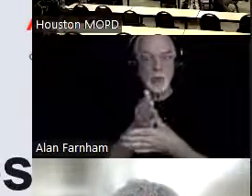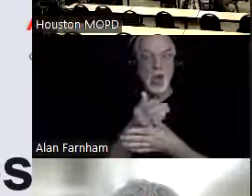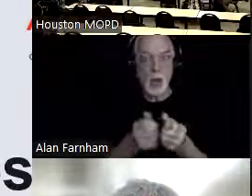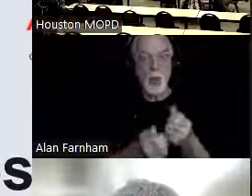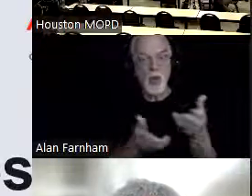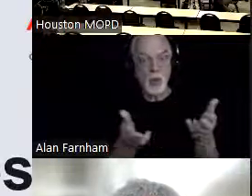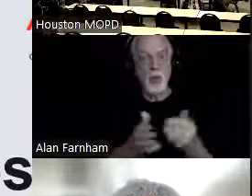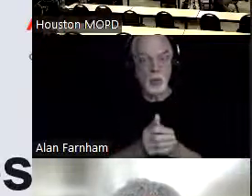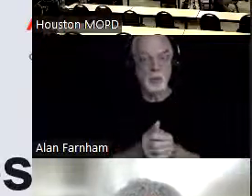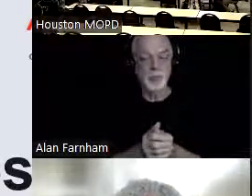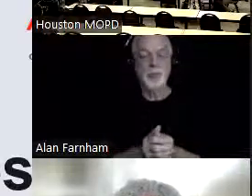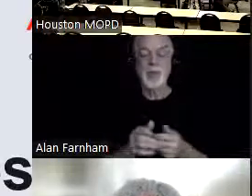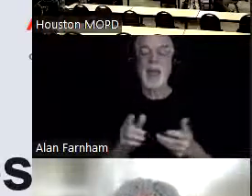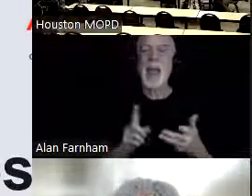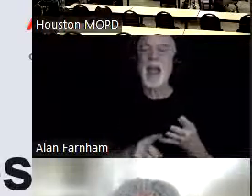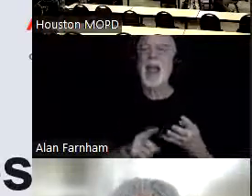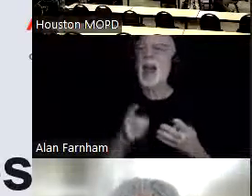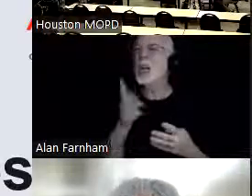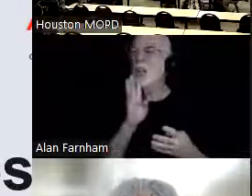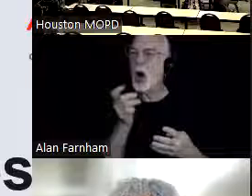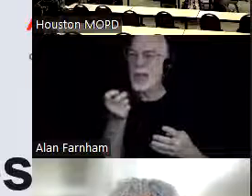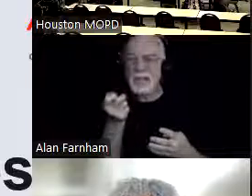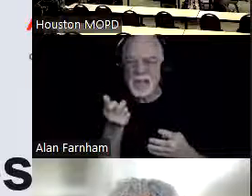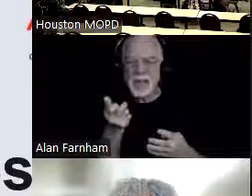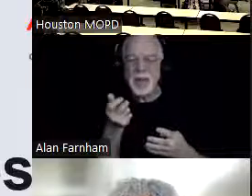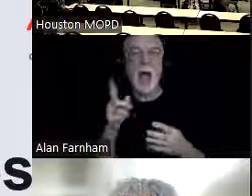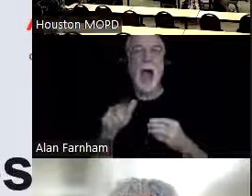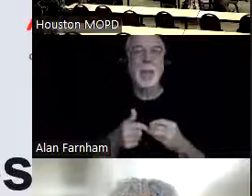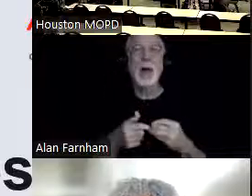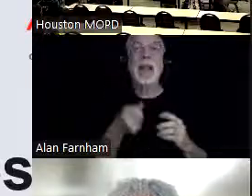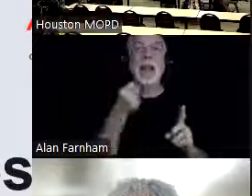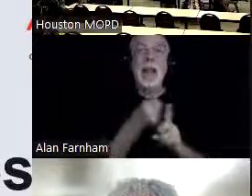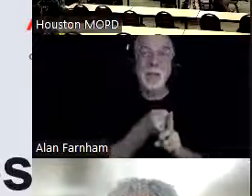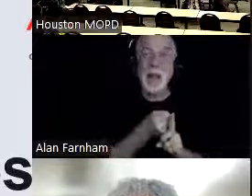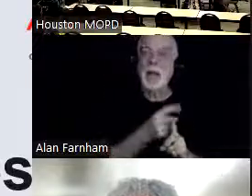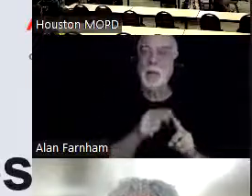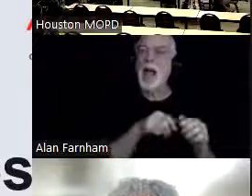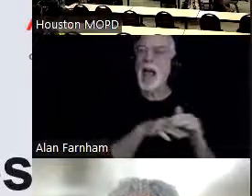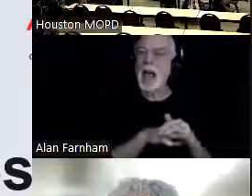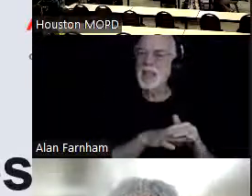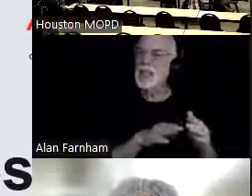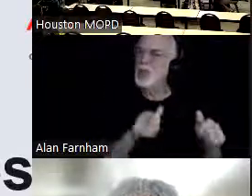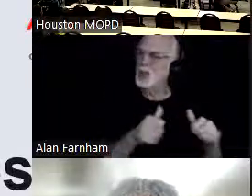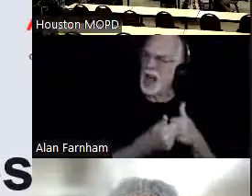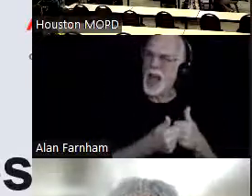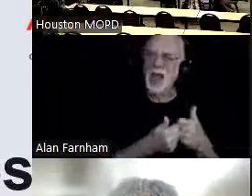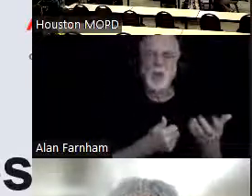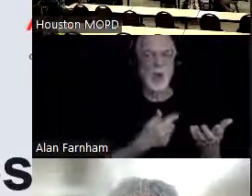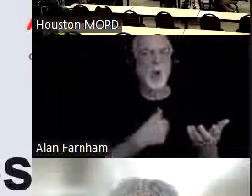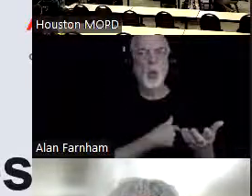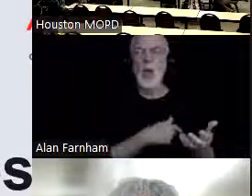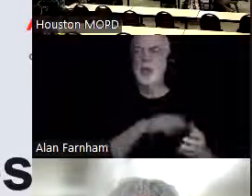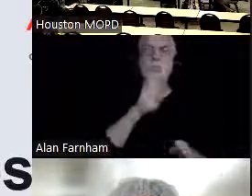I want to talk a little bit about the impact in Texas, the challenges that we all face in